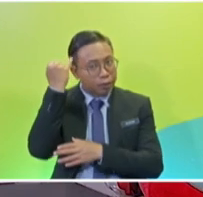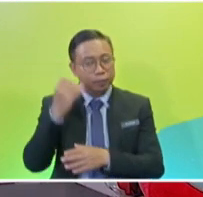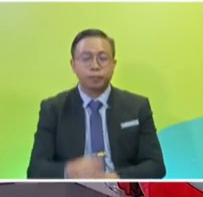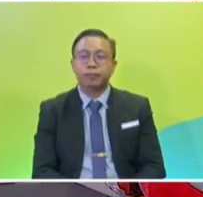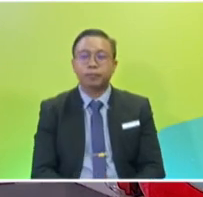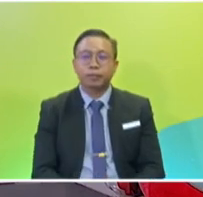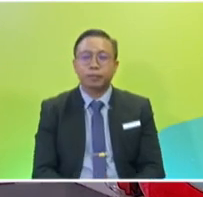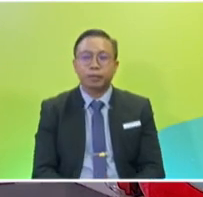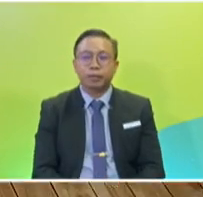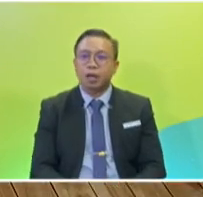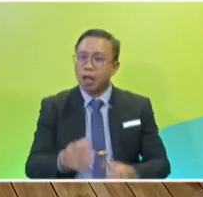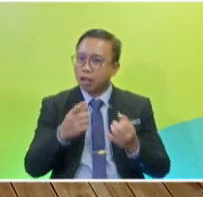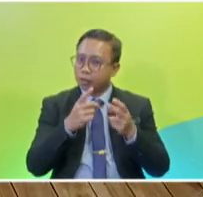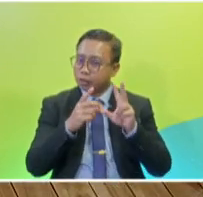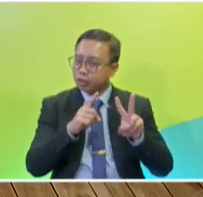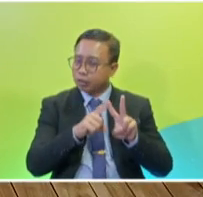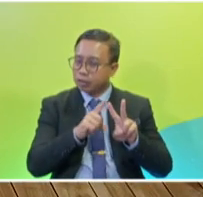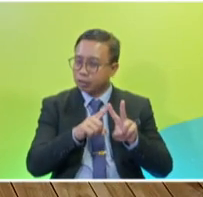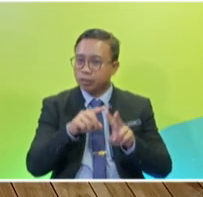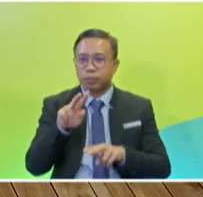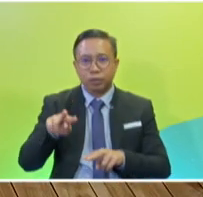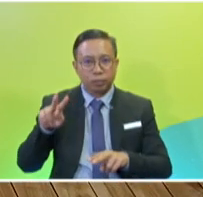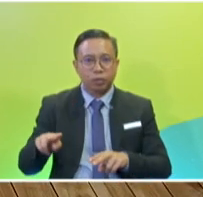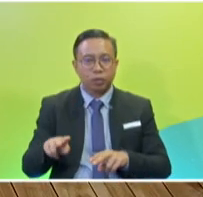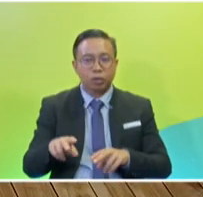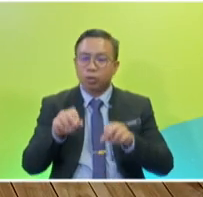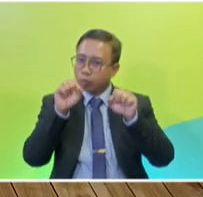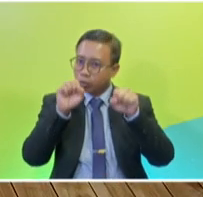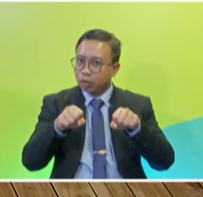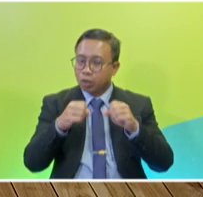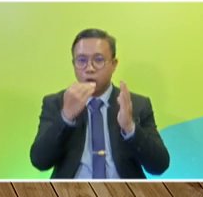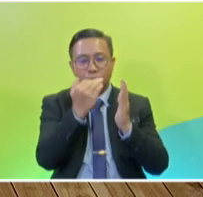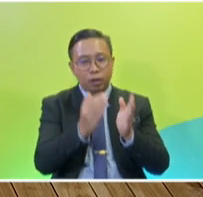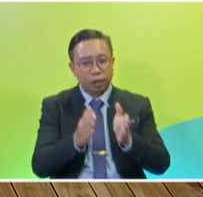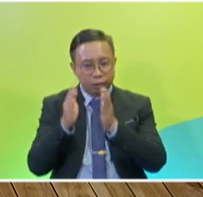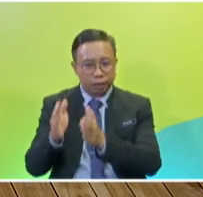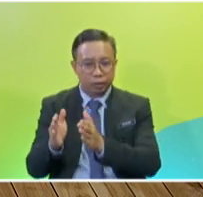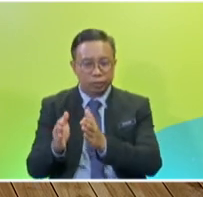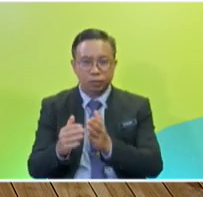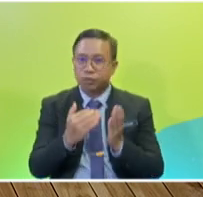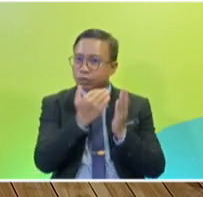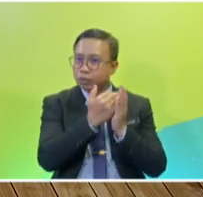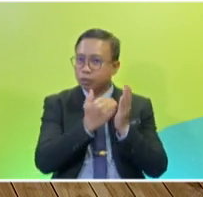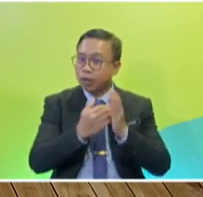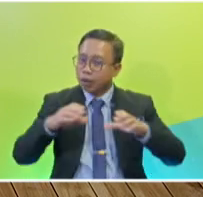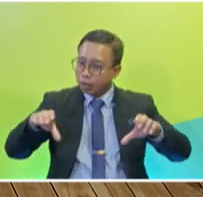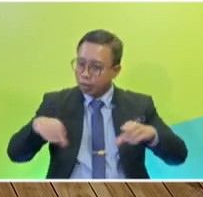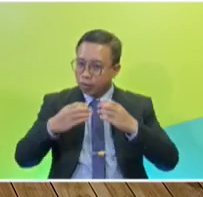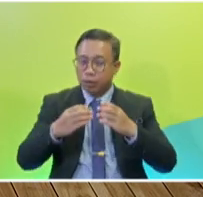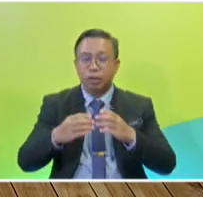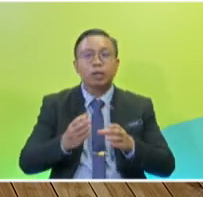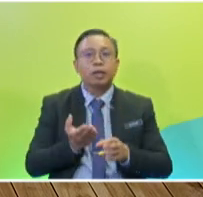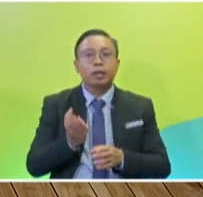secondly is, of course, to make our pupils back here to be able to organize, to sequence and develop their